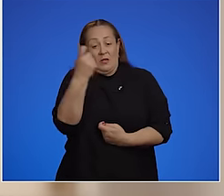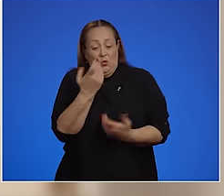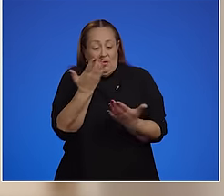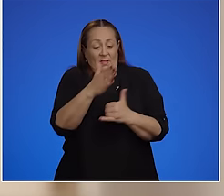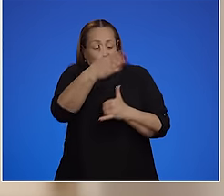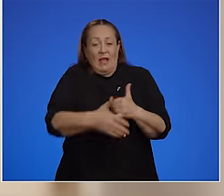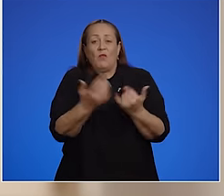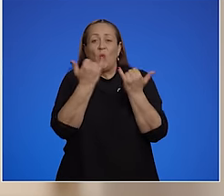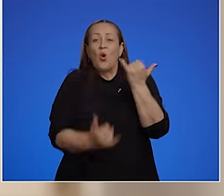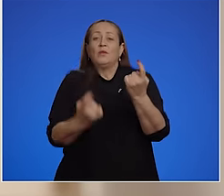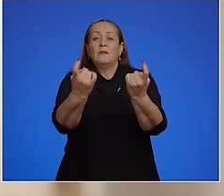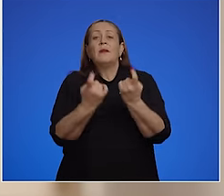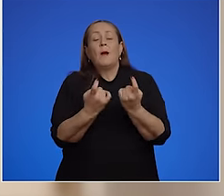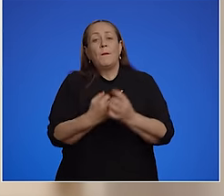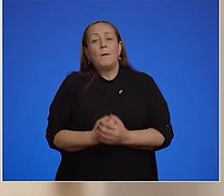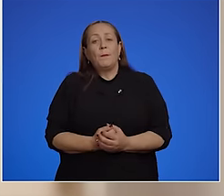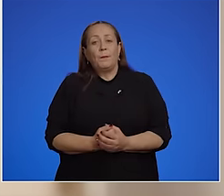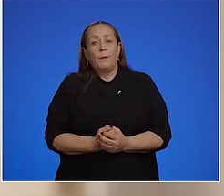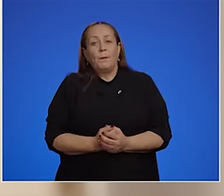is coming.